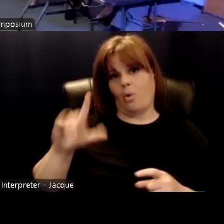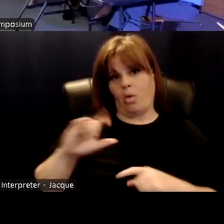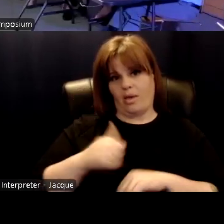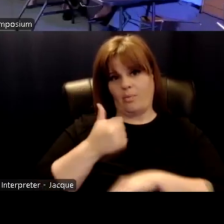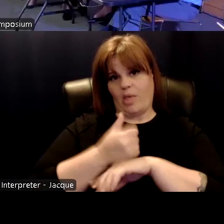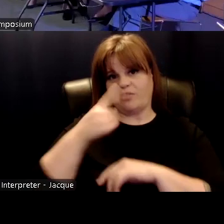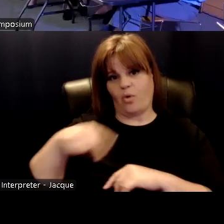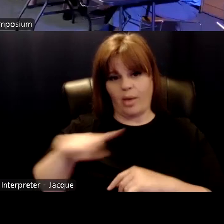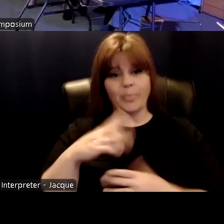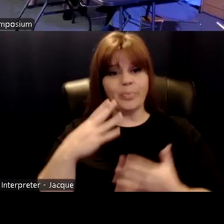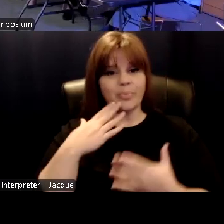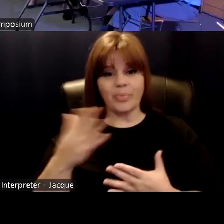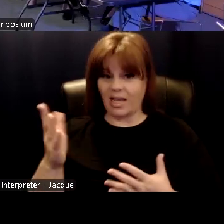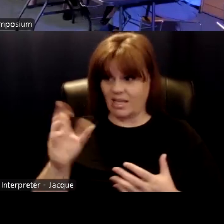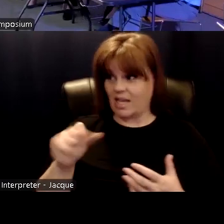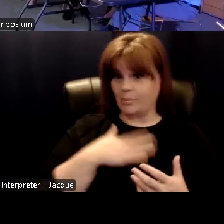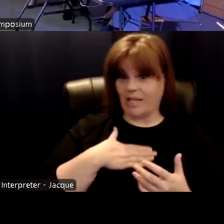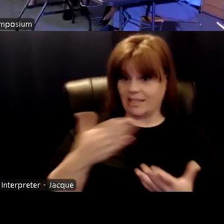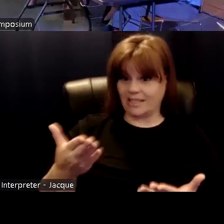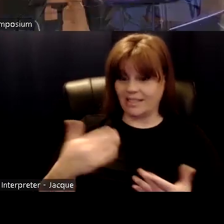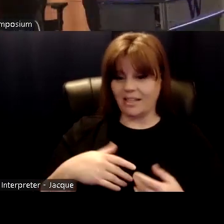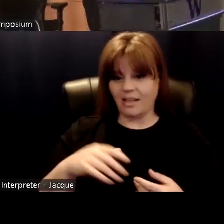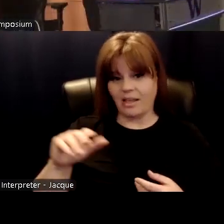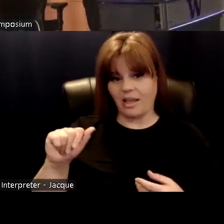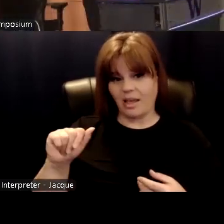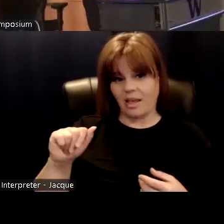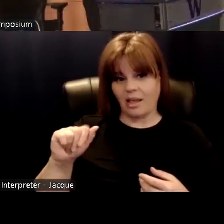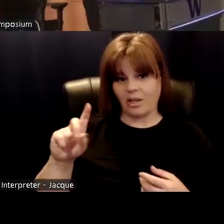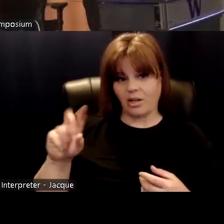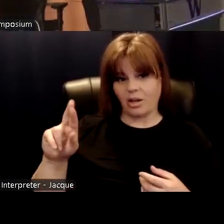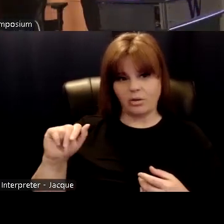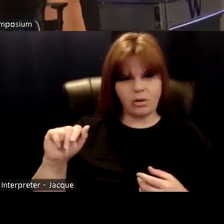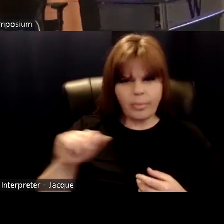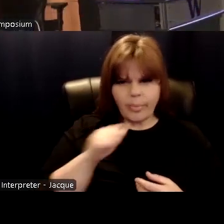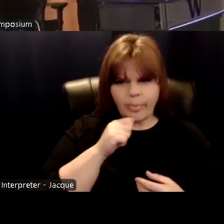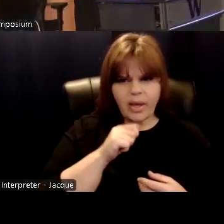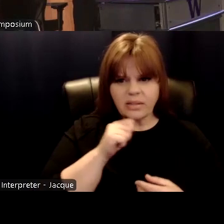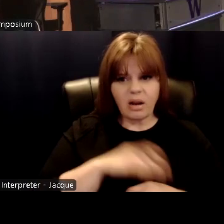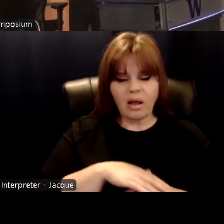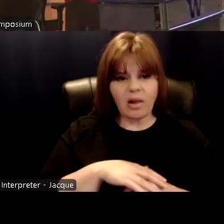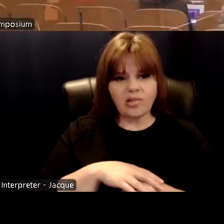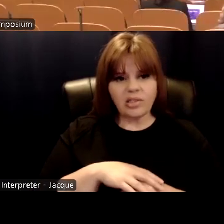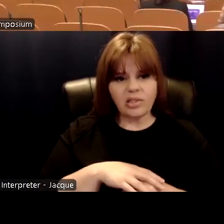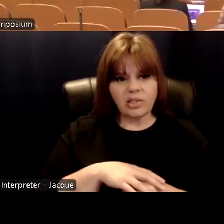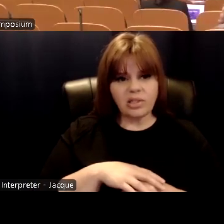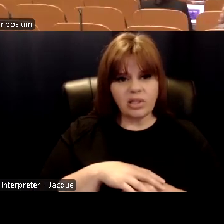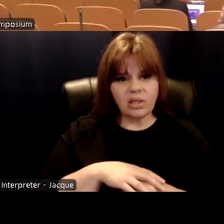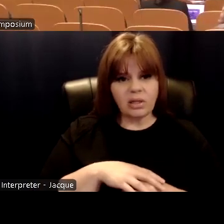you. Yes, please go ahead. I'm curious. Oh, is my mic on? Yeah.